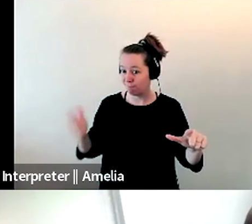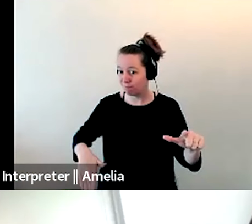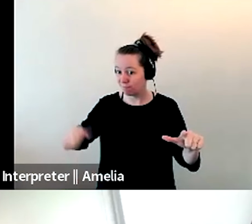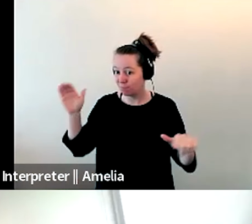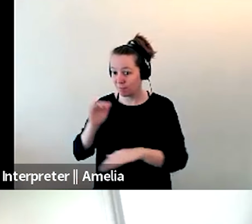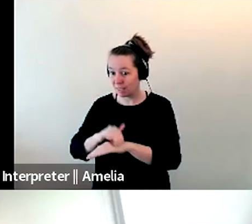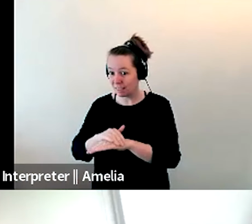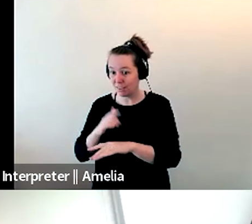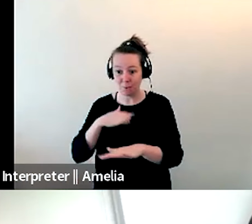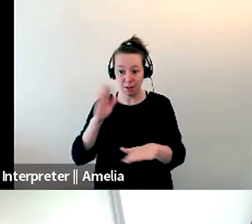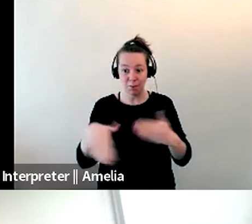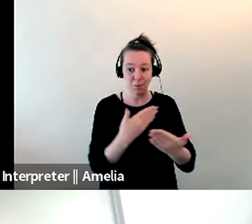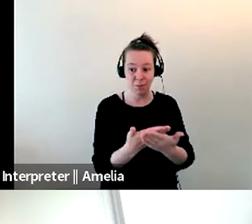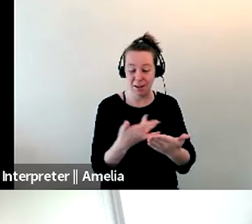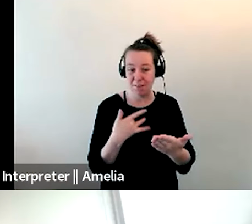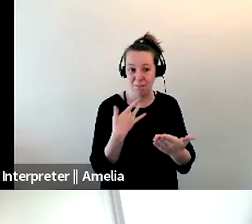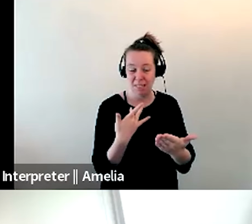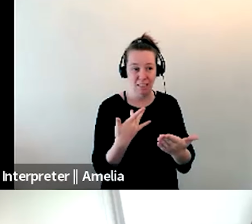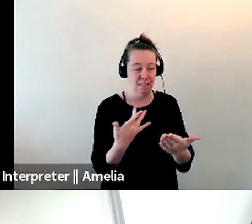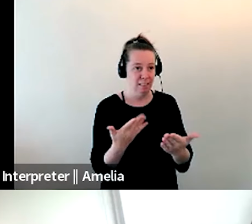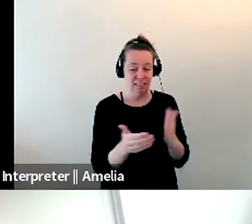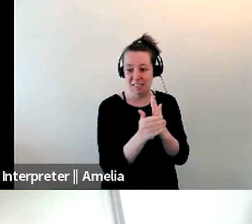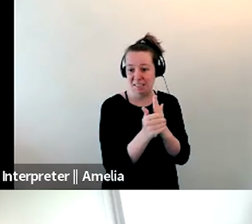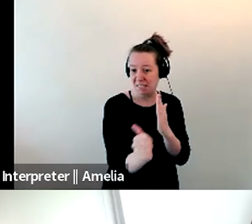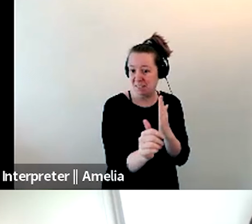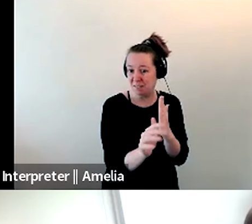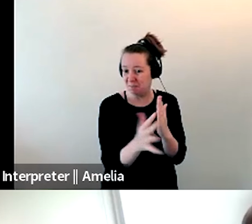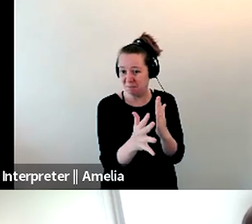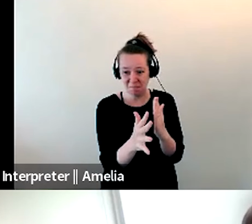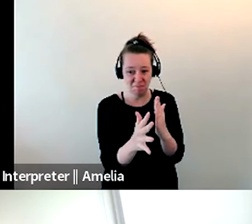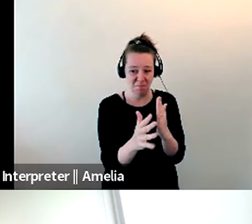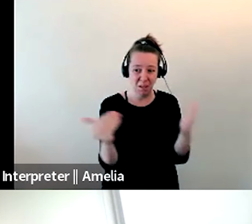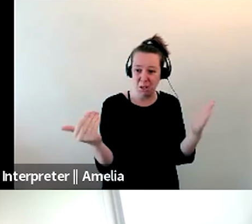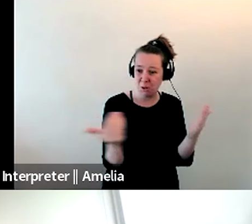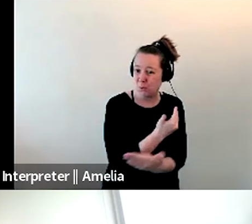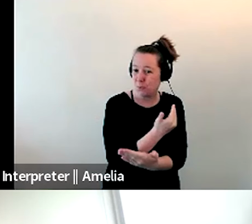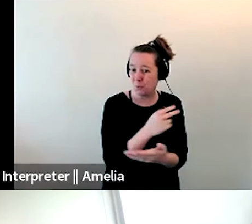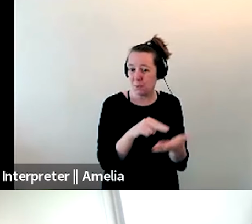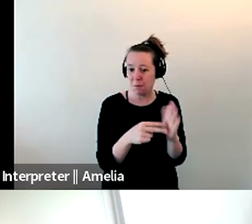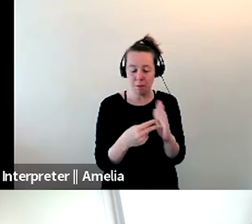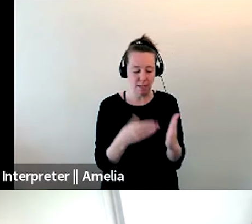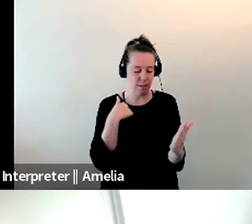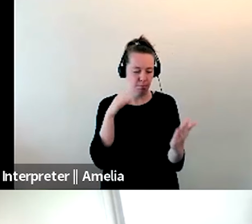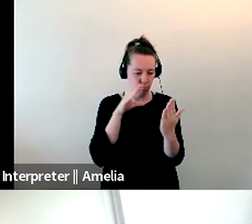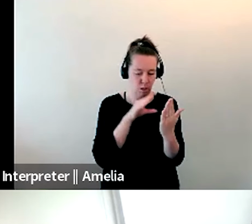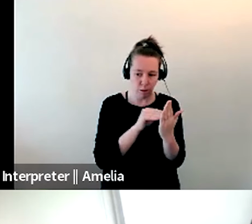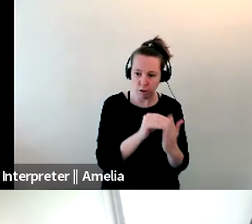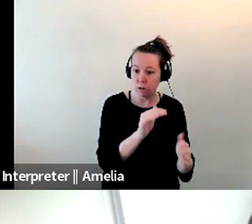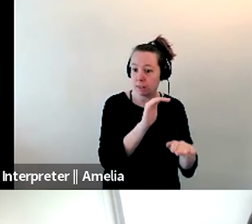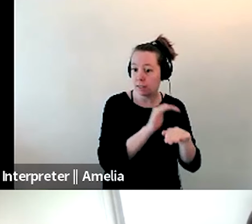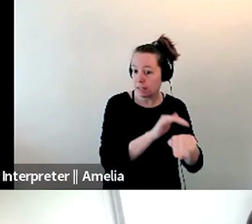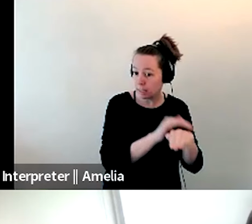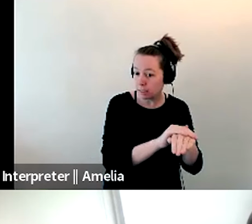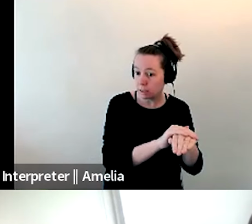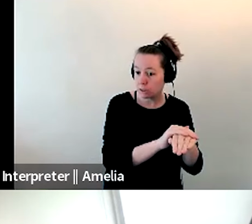really. My English skills were really beginners, so I had to learn English and also learn about the